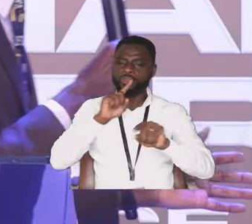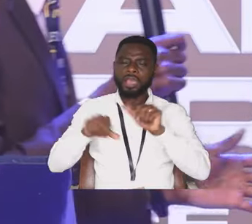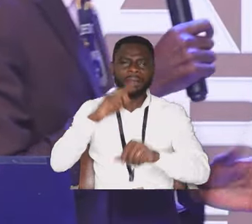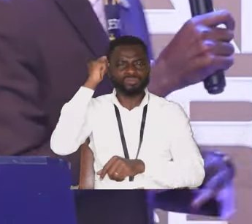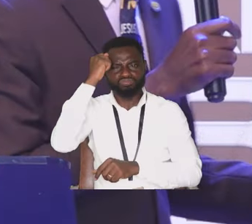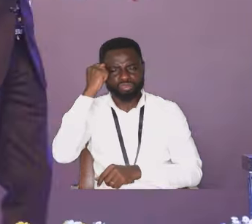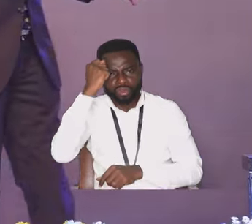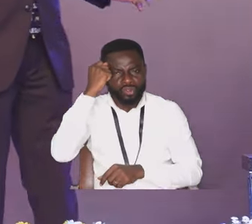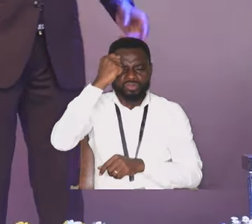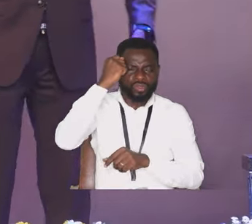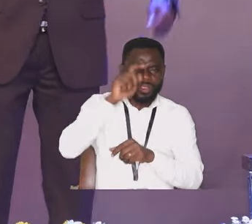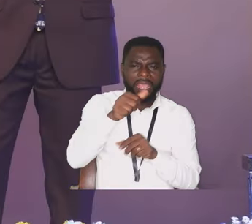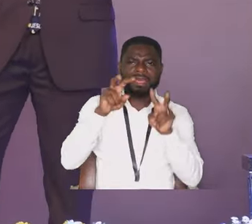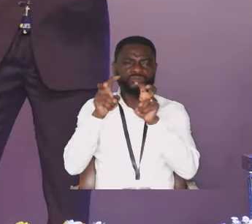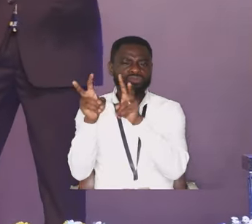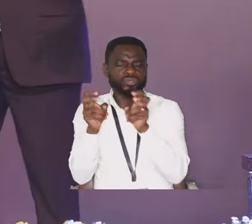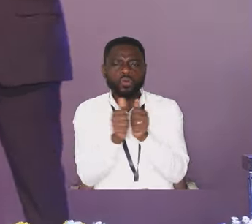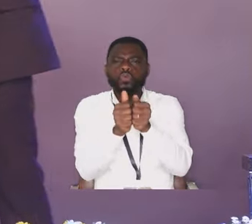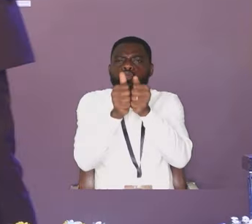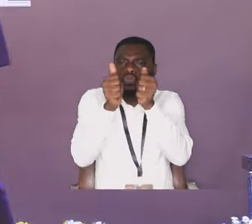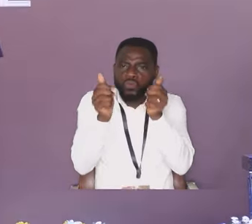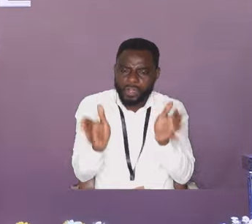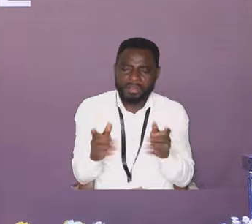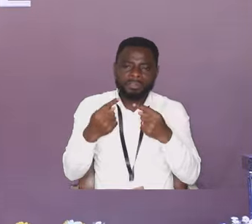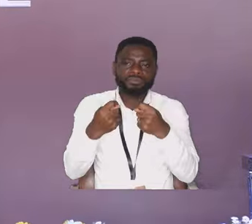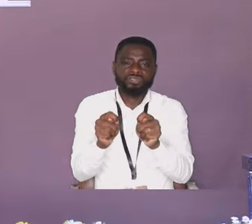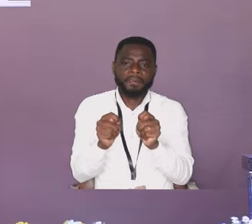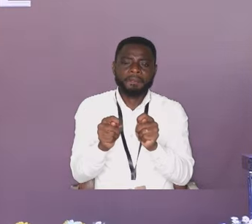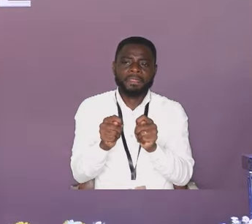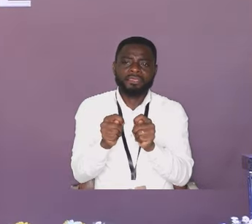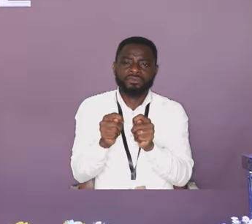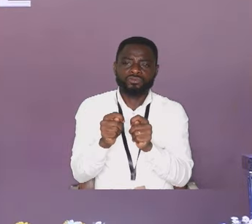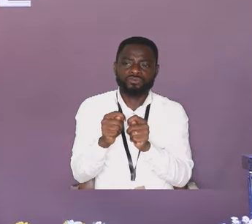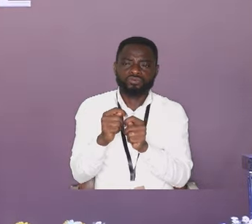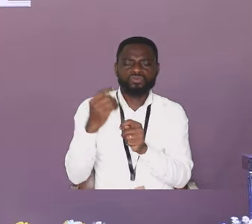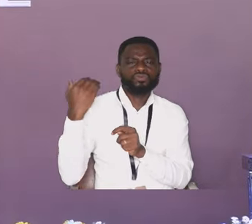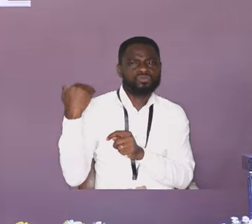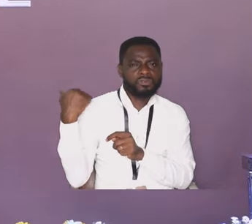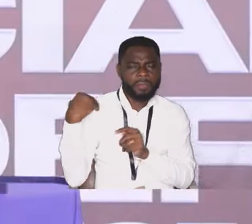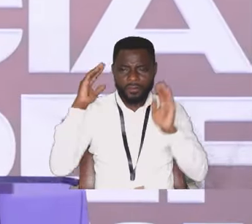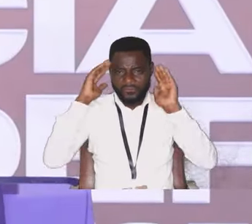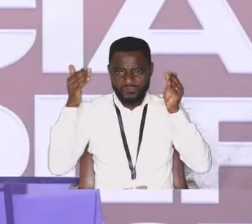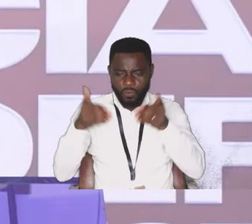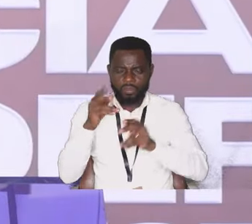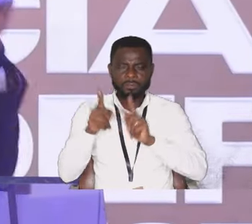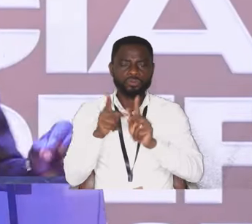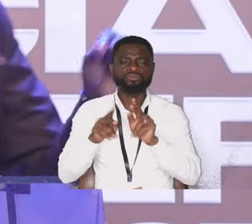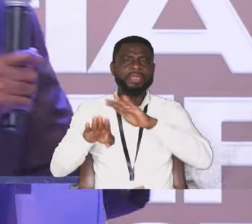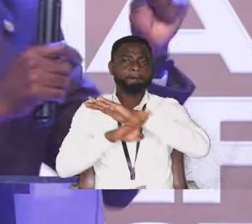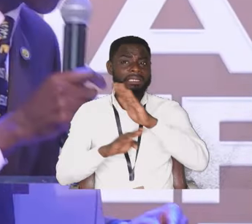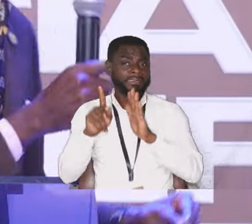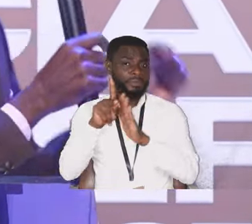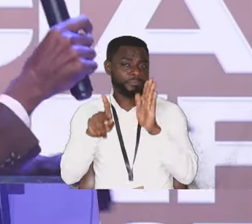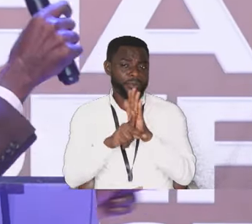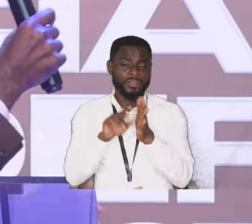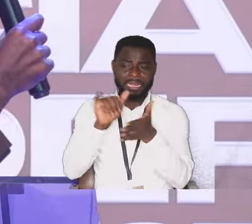and other issues without trying to draw people's attention to the basic principles that make God